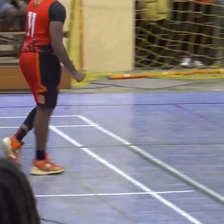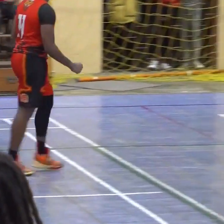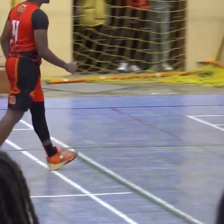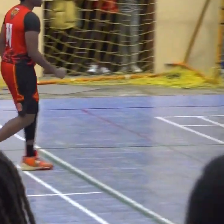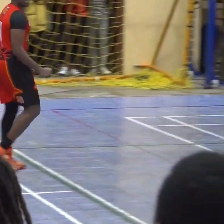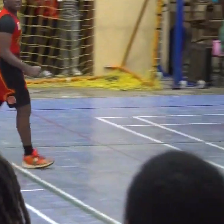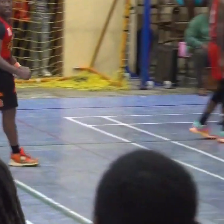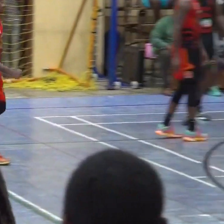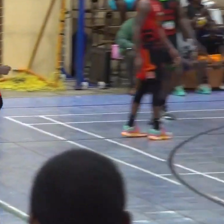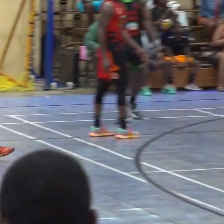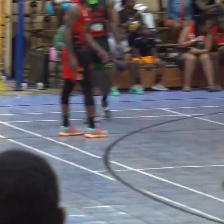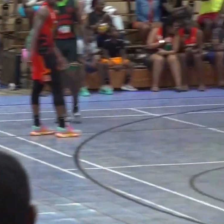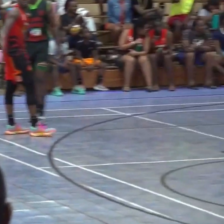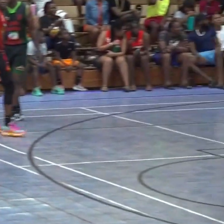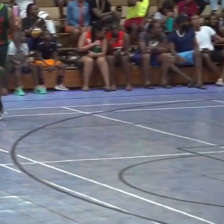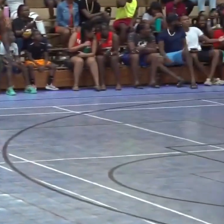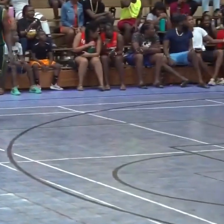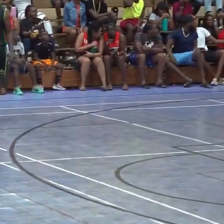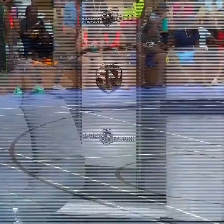this semi-final series.